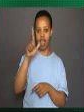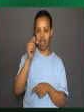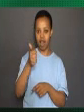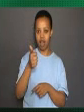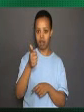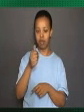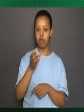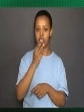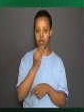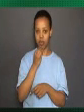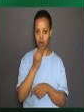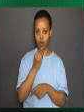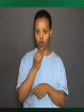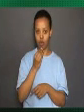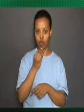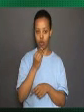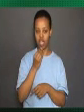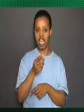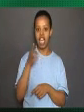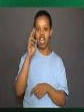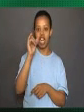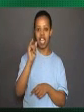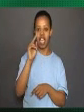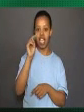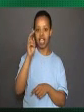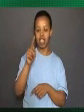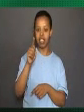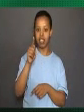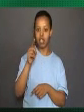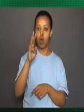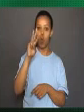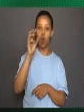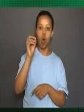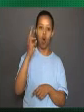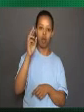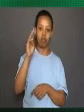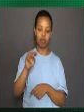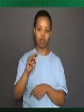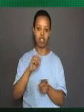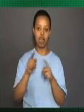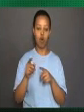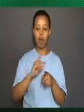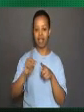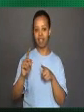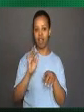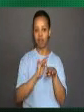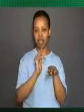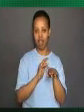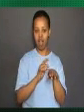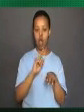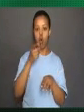food. Fungal infections, like ringworm, can be spread from direct